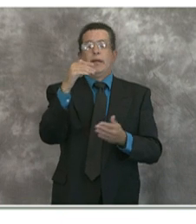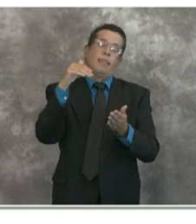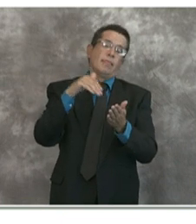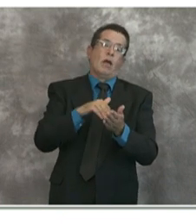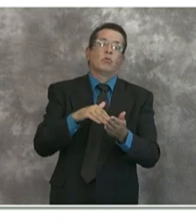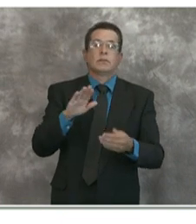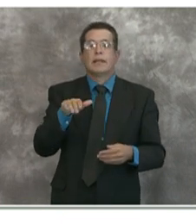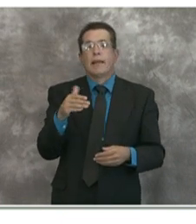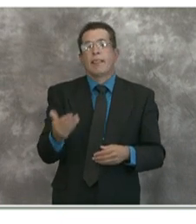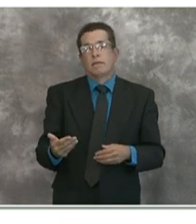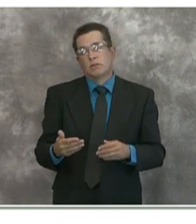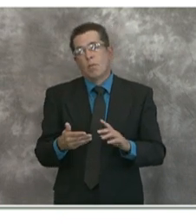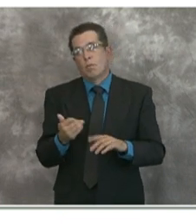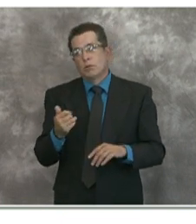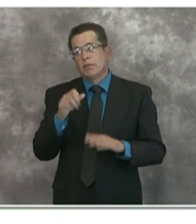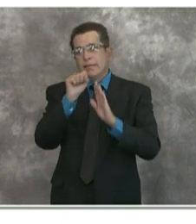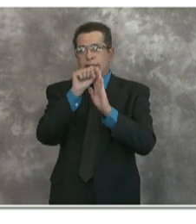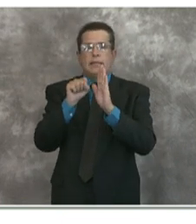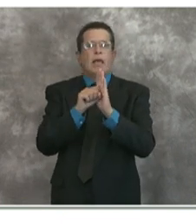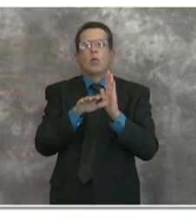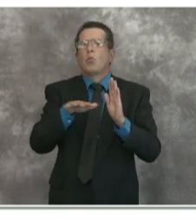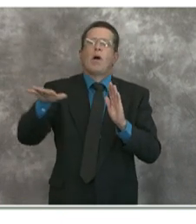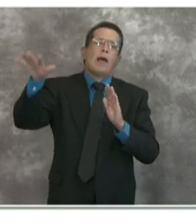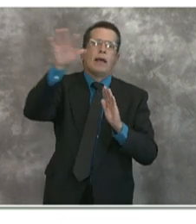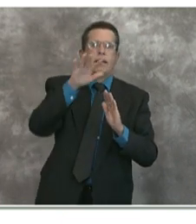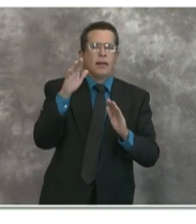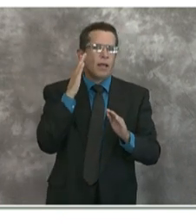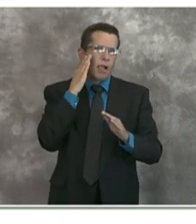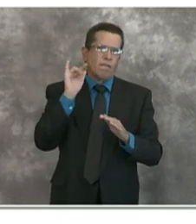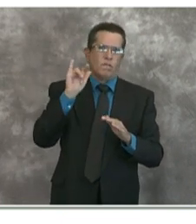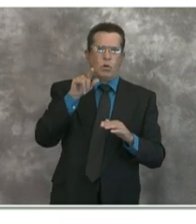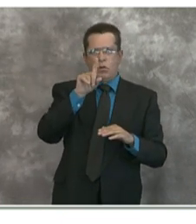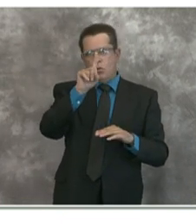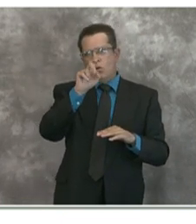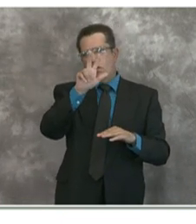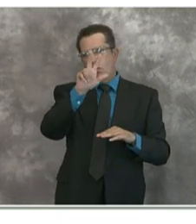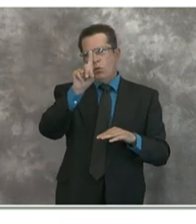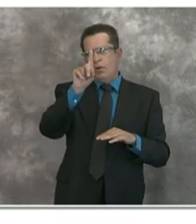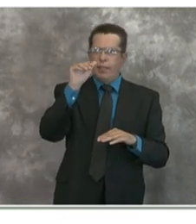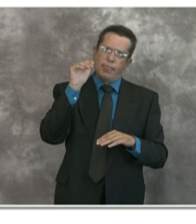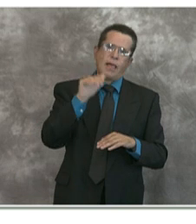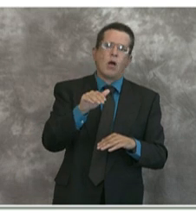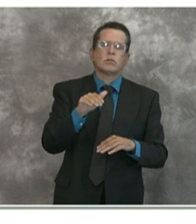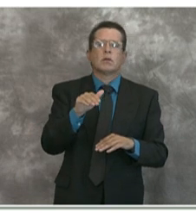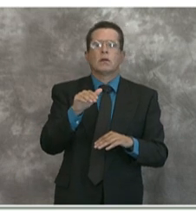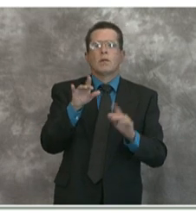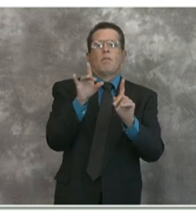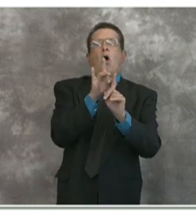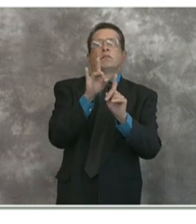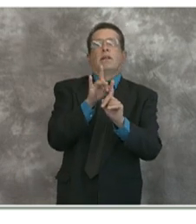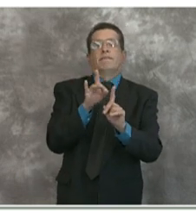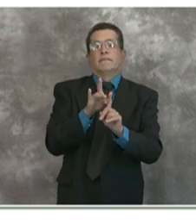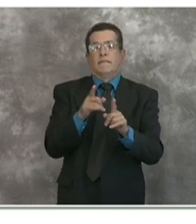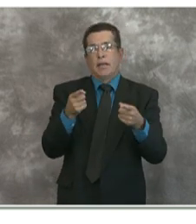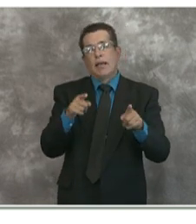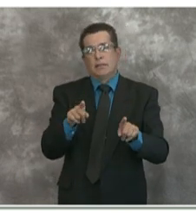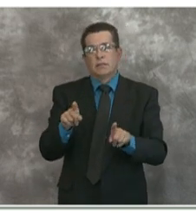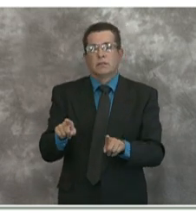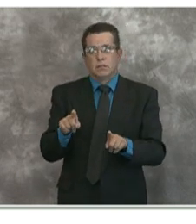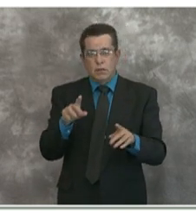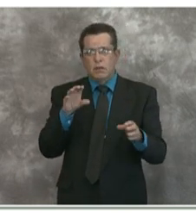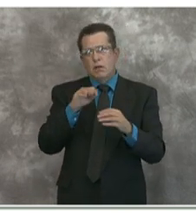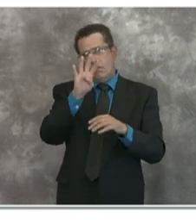deaths. Statewide, California is reporting over 131,000 positive cases, which